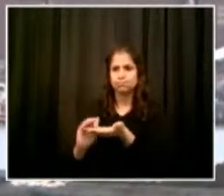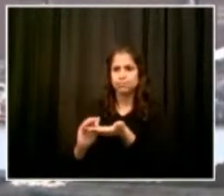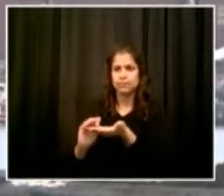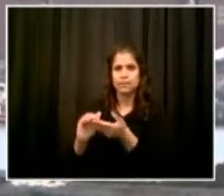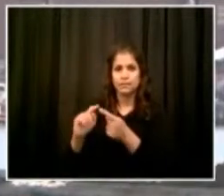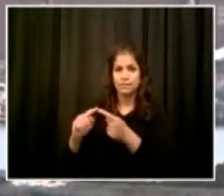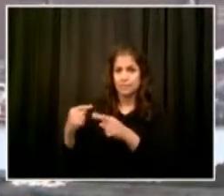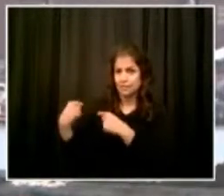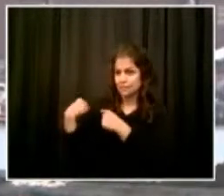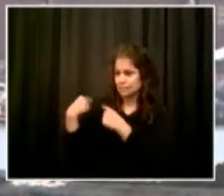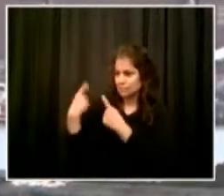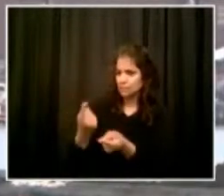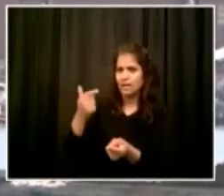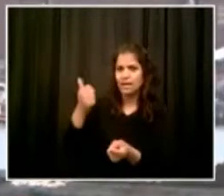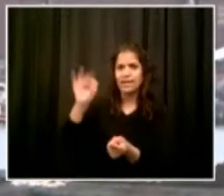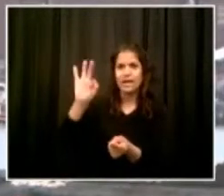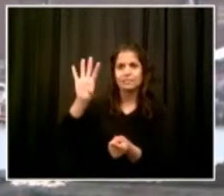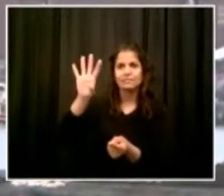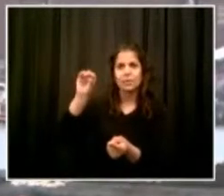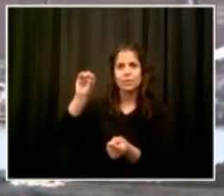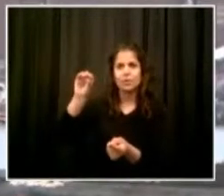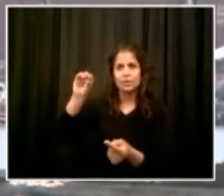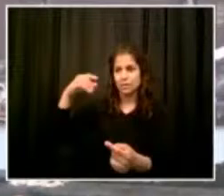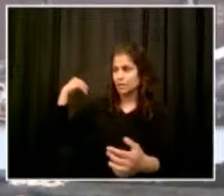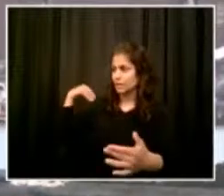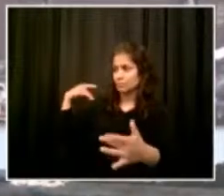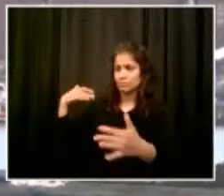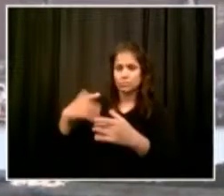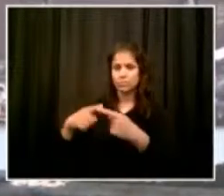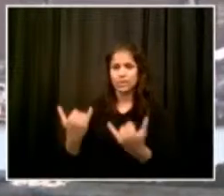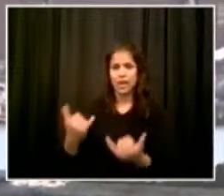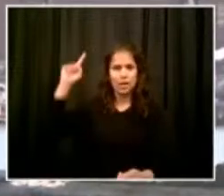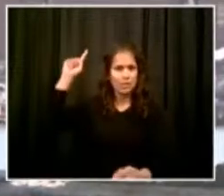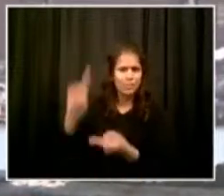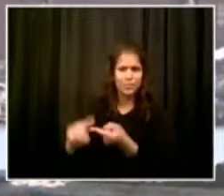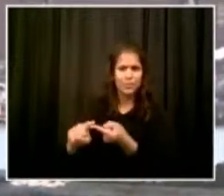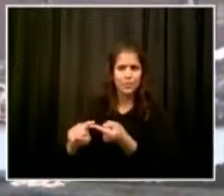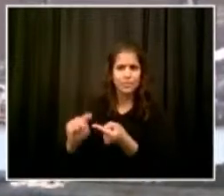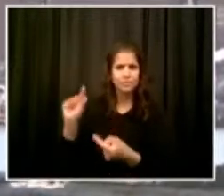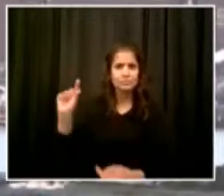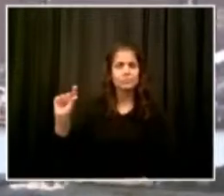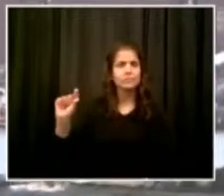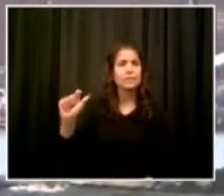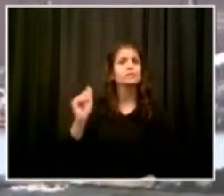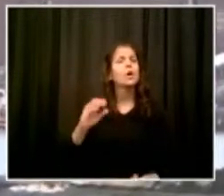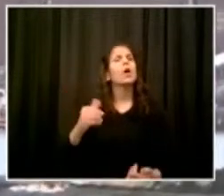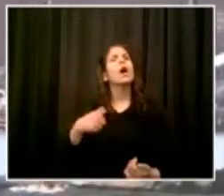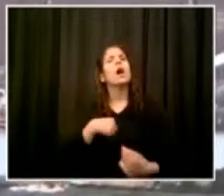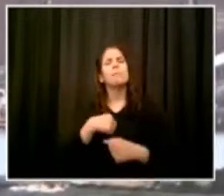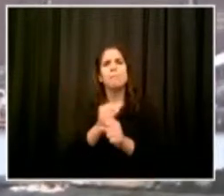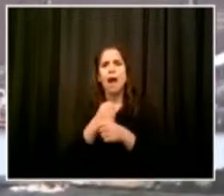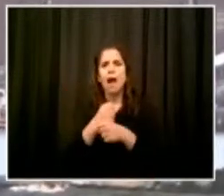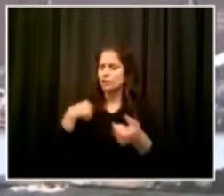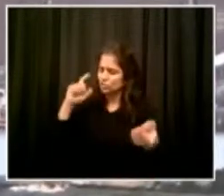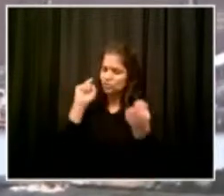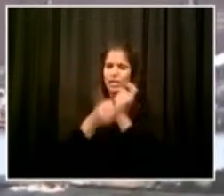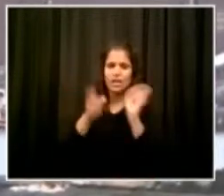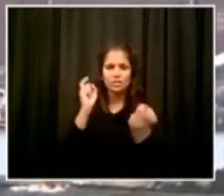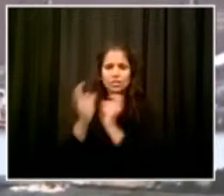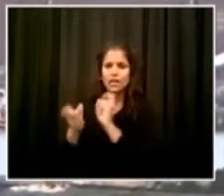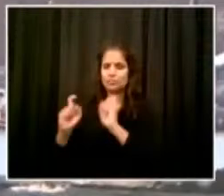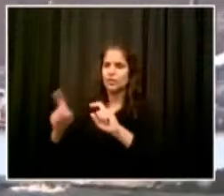really foundational changes that have been made, but we have to do a lot more. Anyone who says they want to see police discipline move more quickly, they're